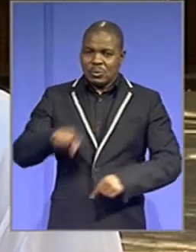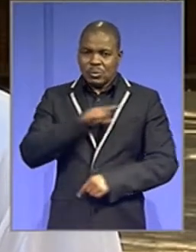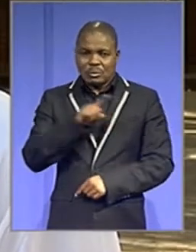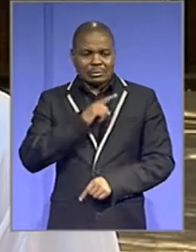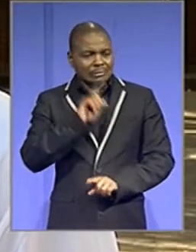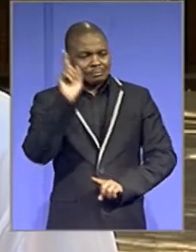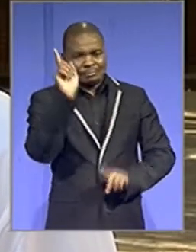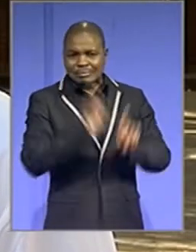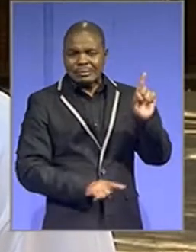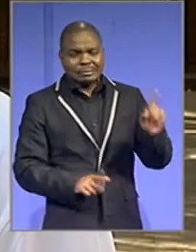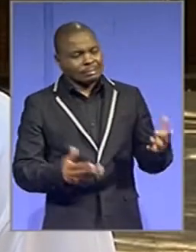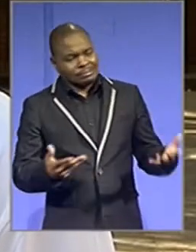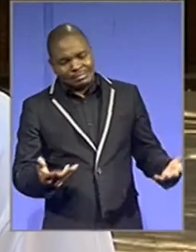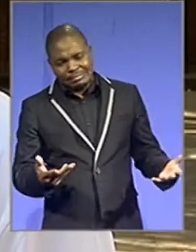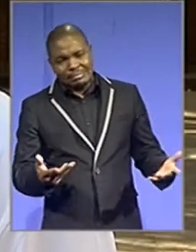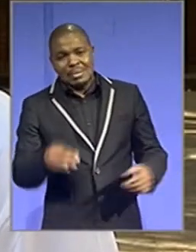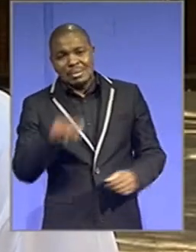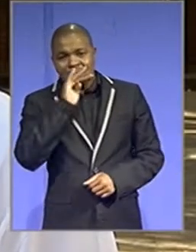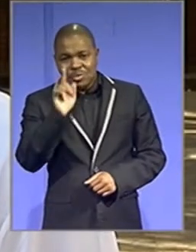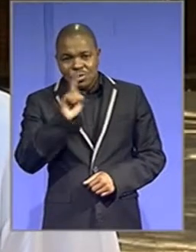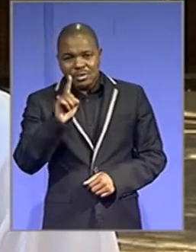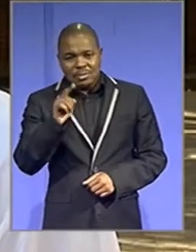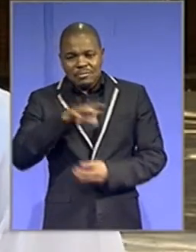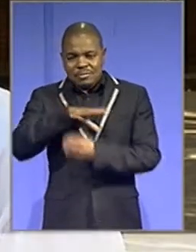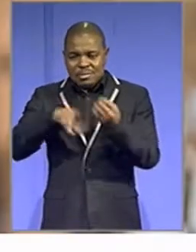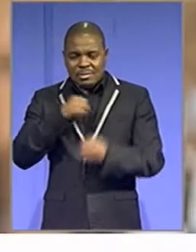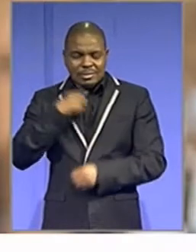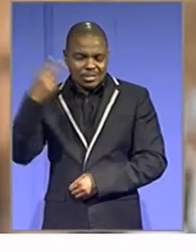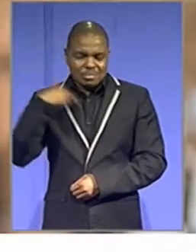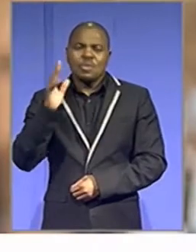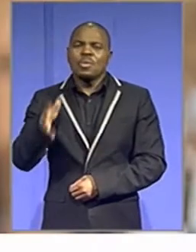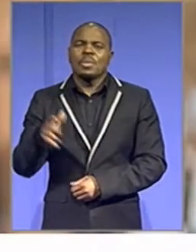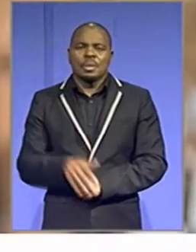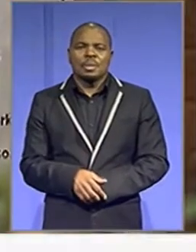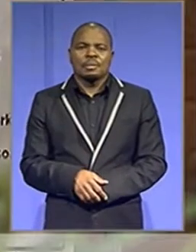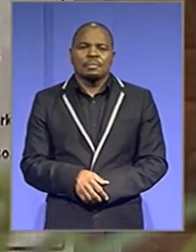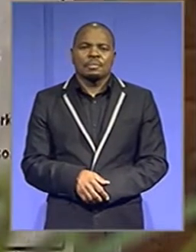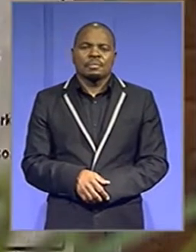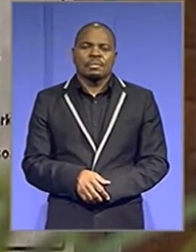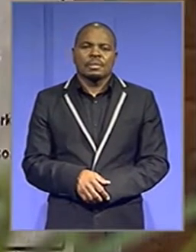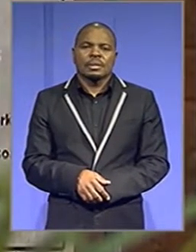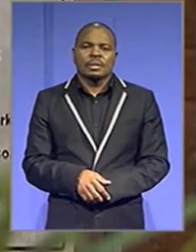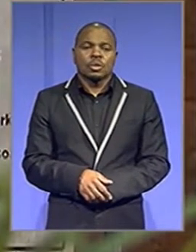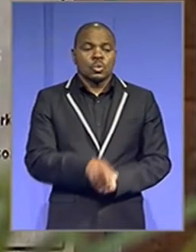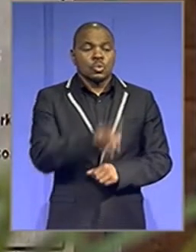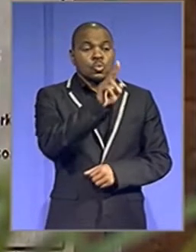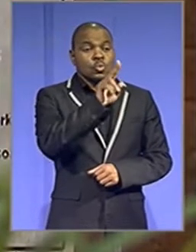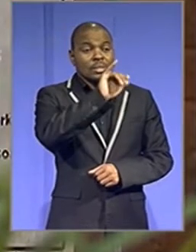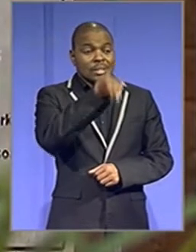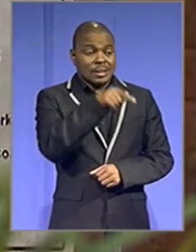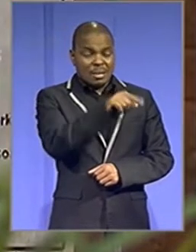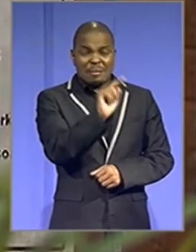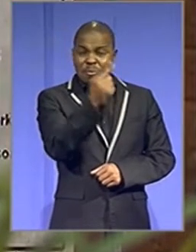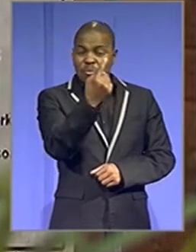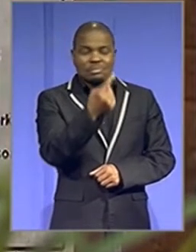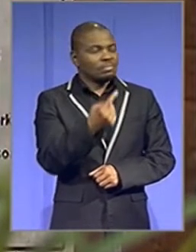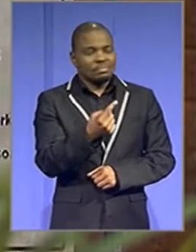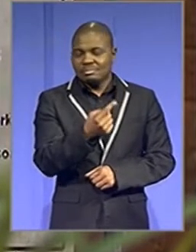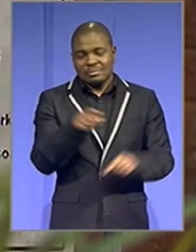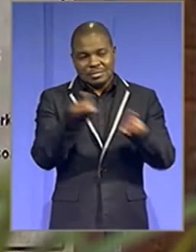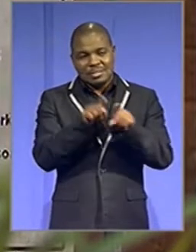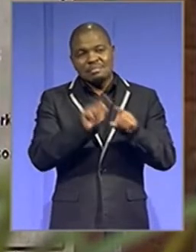feeling like it will be a disappointment to my family. Yeah. UJ ga se yona e nnoši e tšere go sephetho